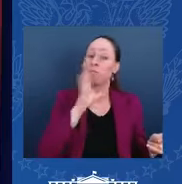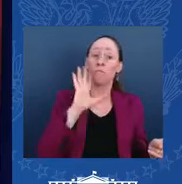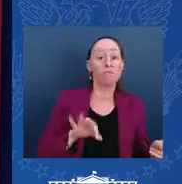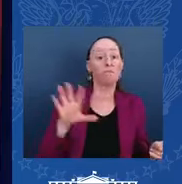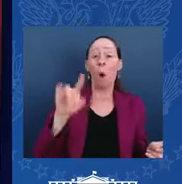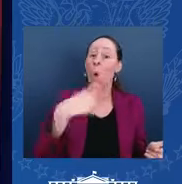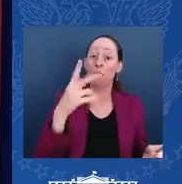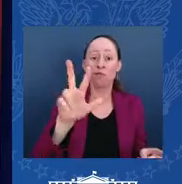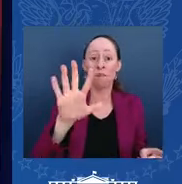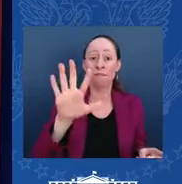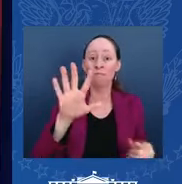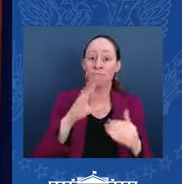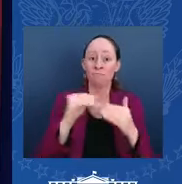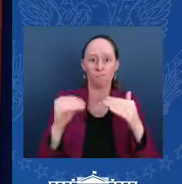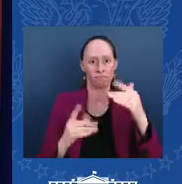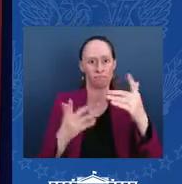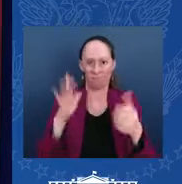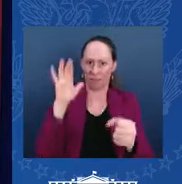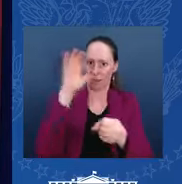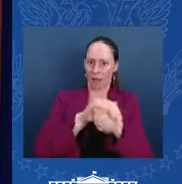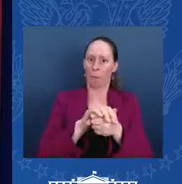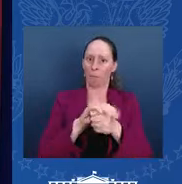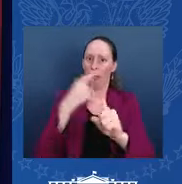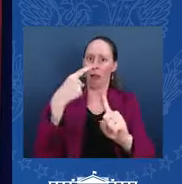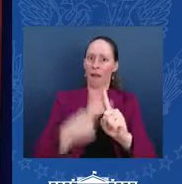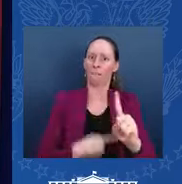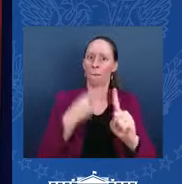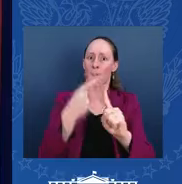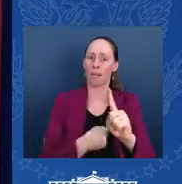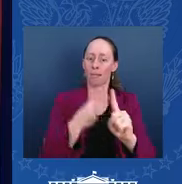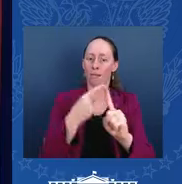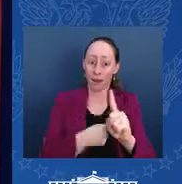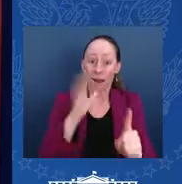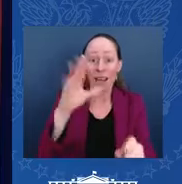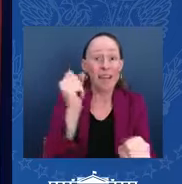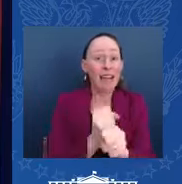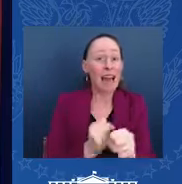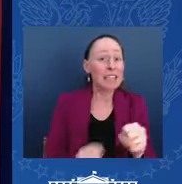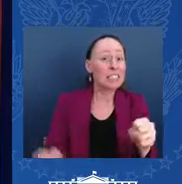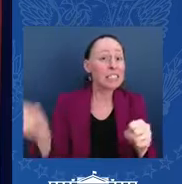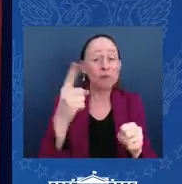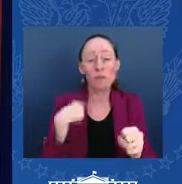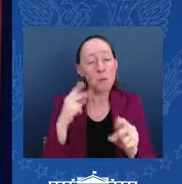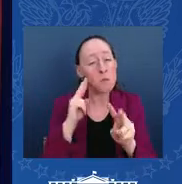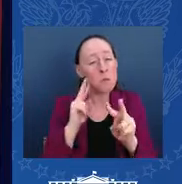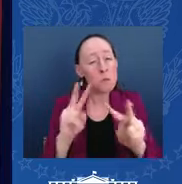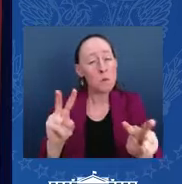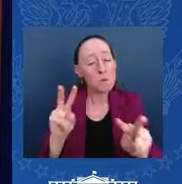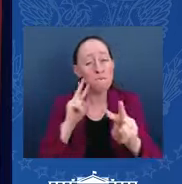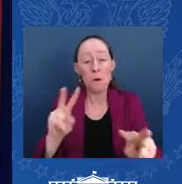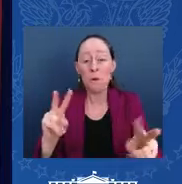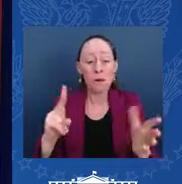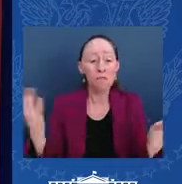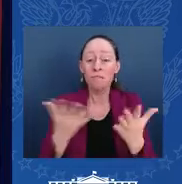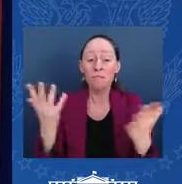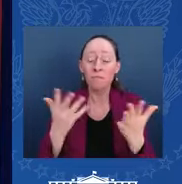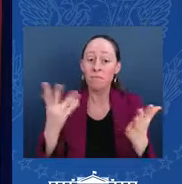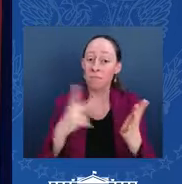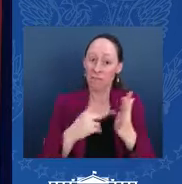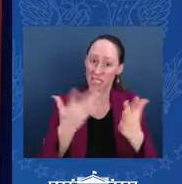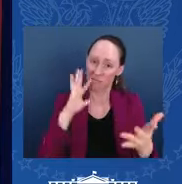next year, my max out-of-pocket spending will be $2,000, and it gets better. Xarelto was on the first negotiated